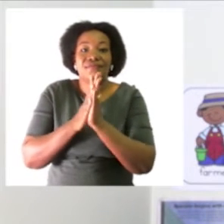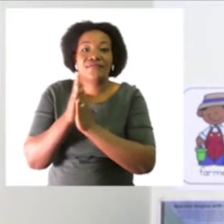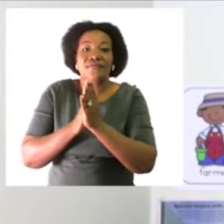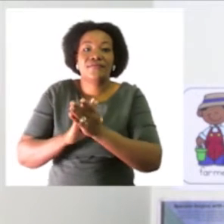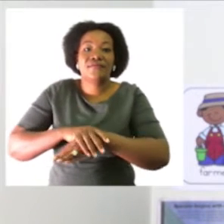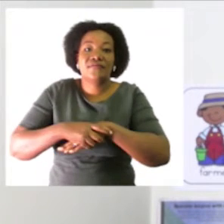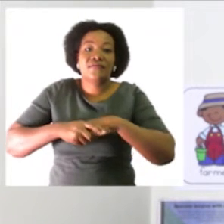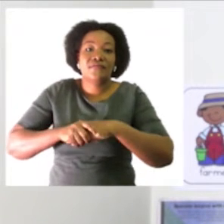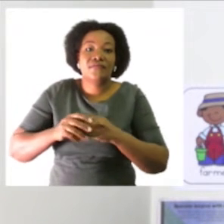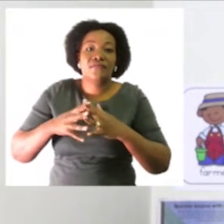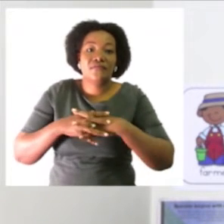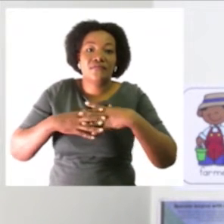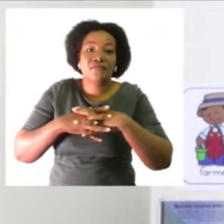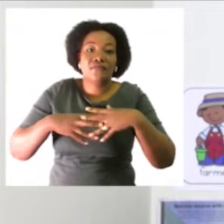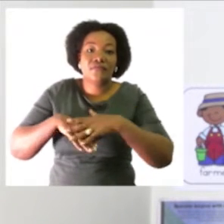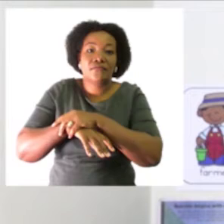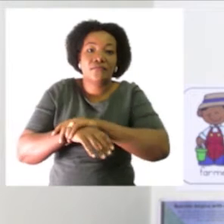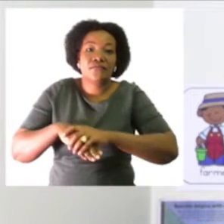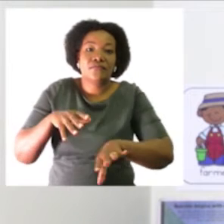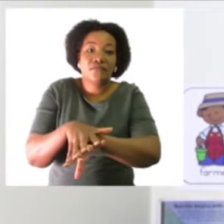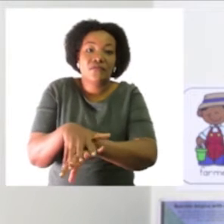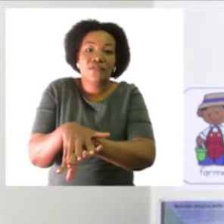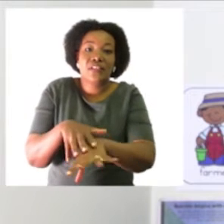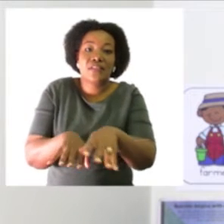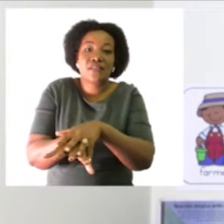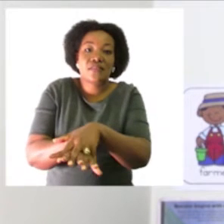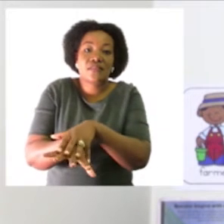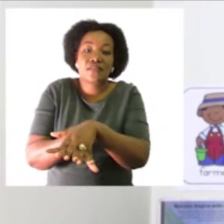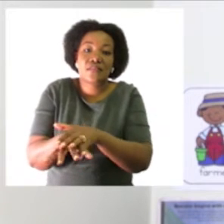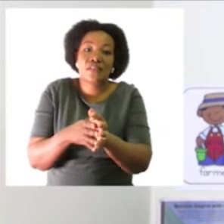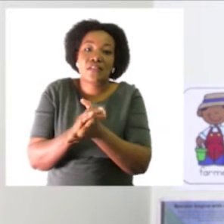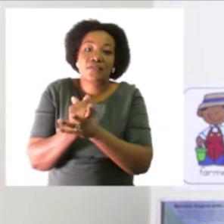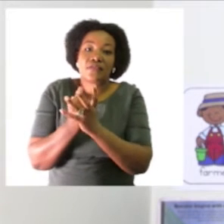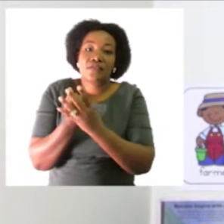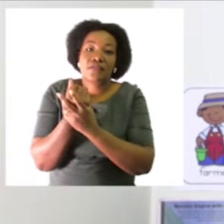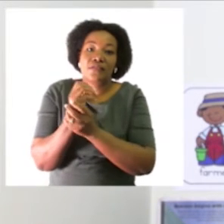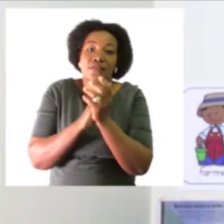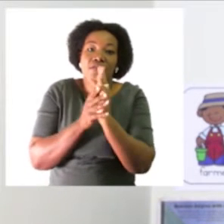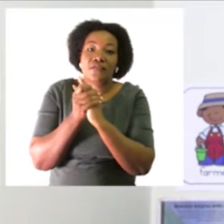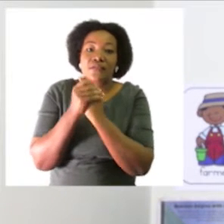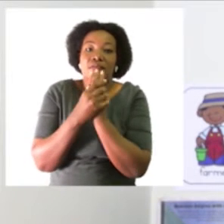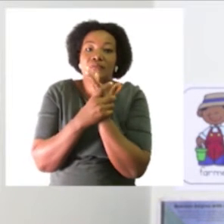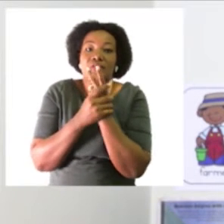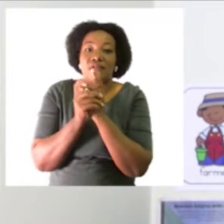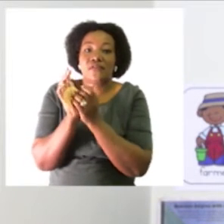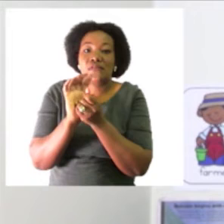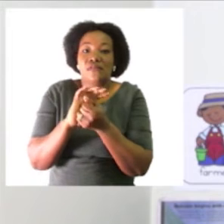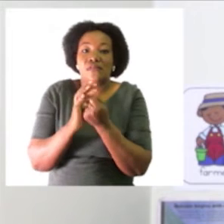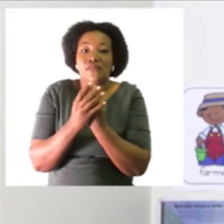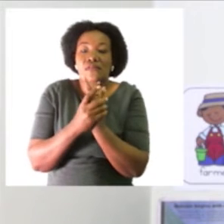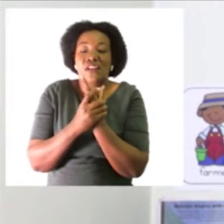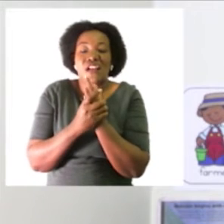Sanitize nice and thoroughly between your fingers as well as around your thumbs.